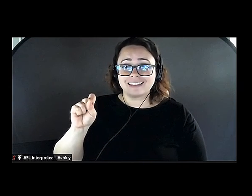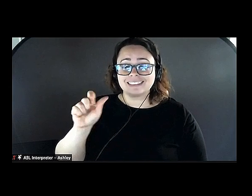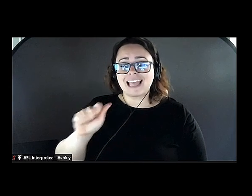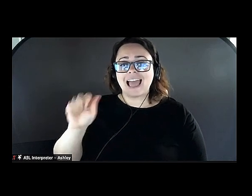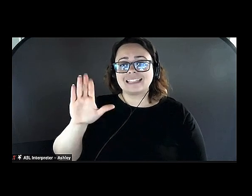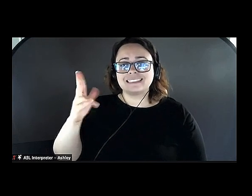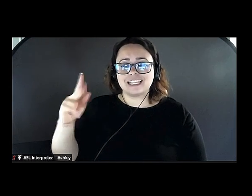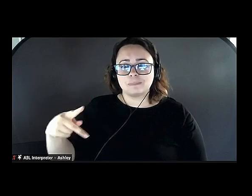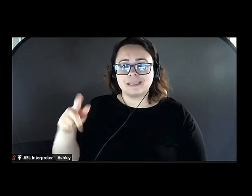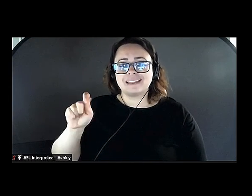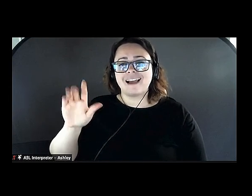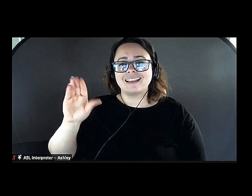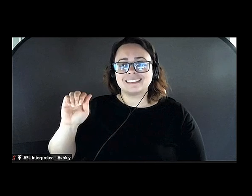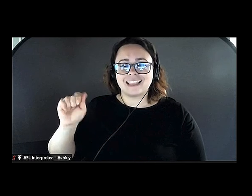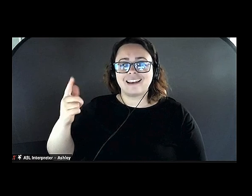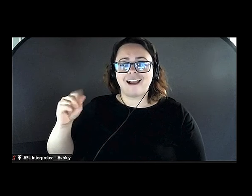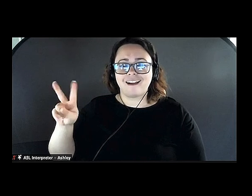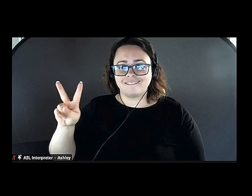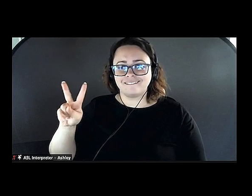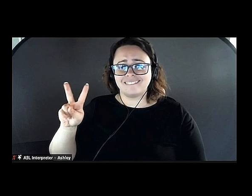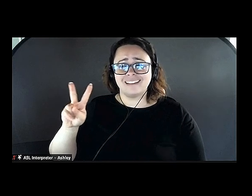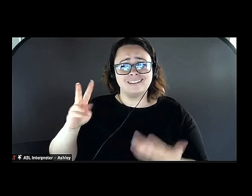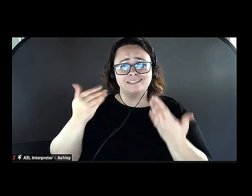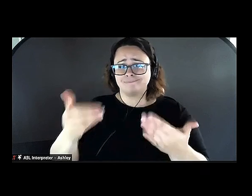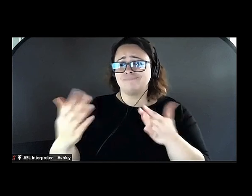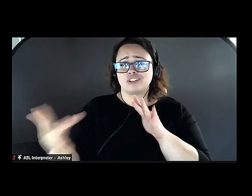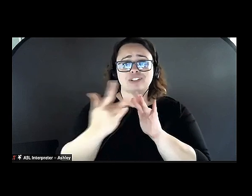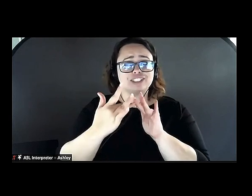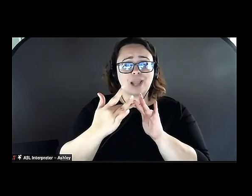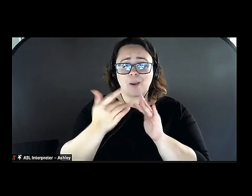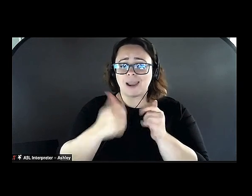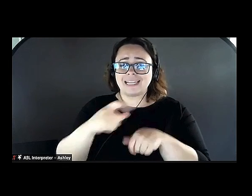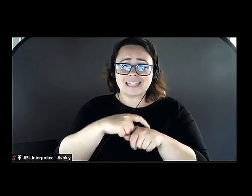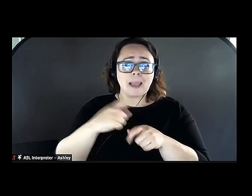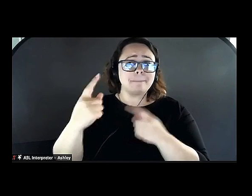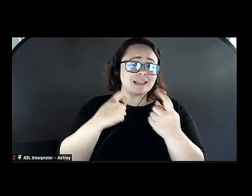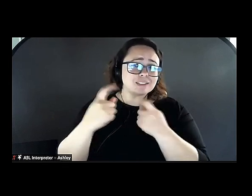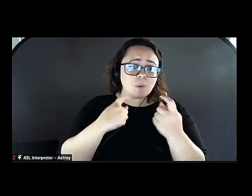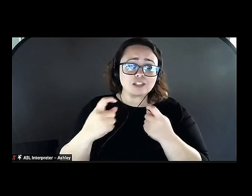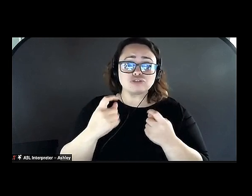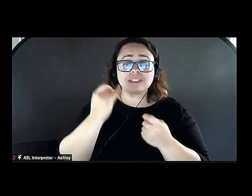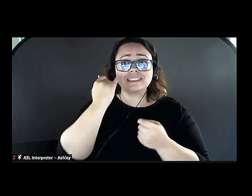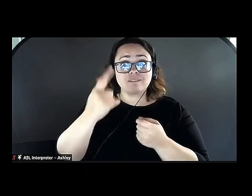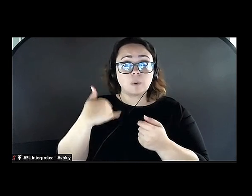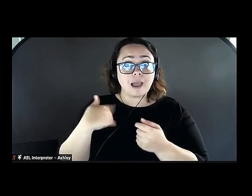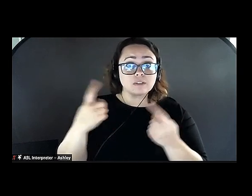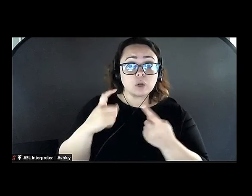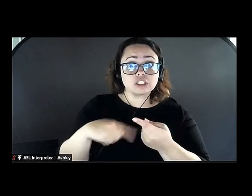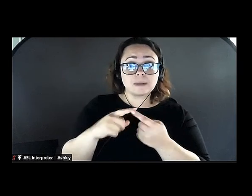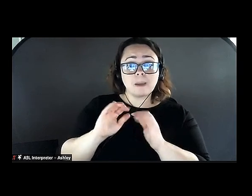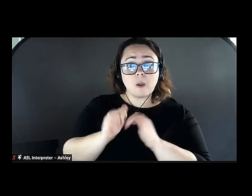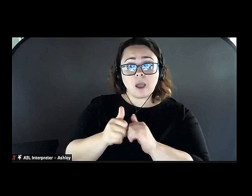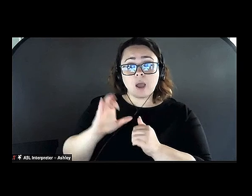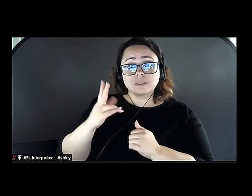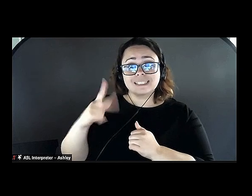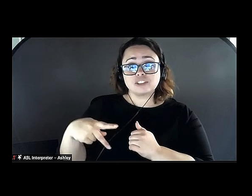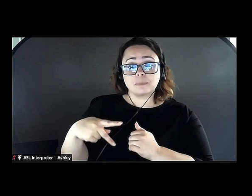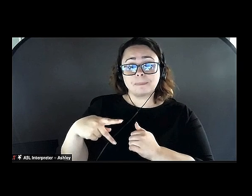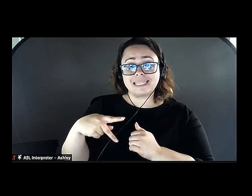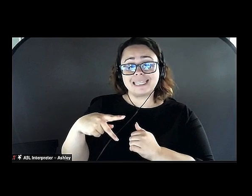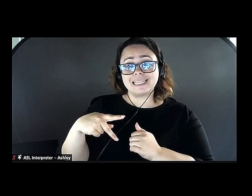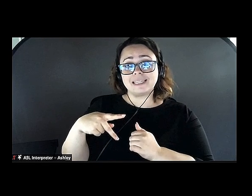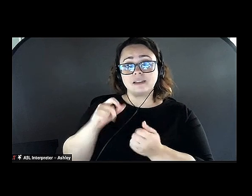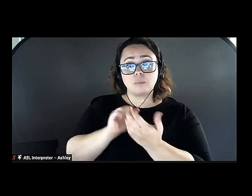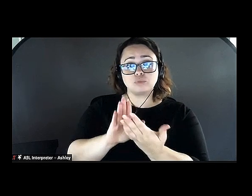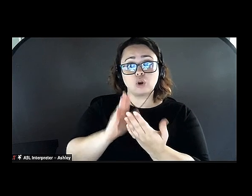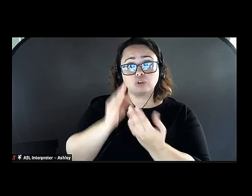childs@chp.ca.gov, and please don't hesitate to reach out and ask questions, or if you have questions about the way the CHP